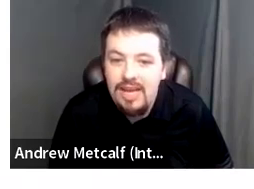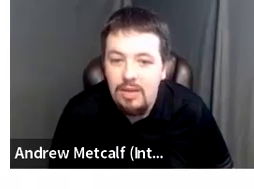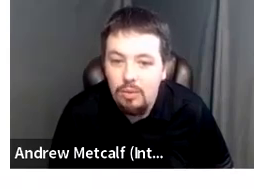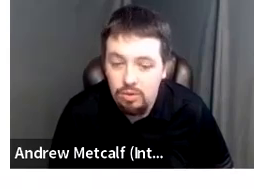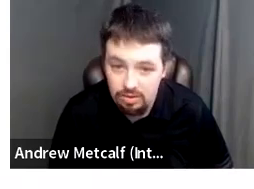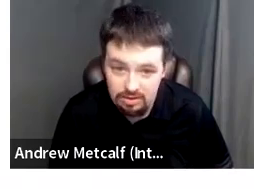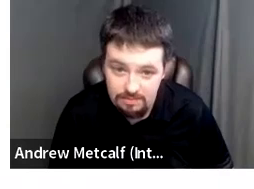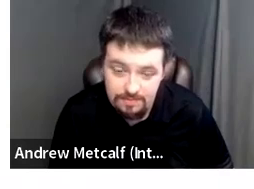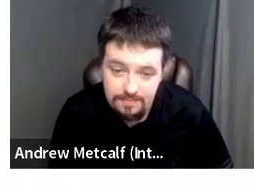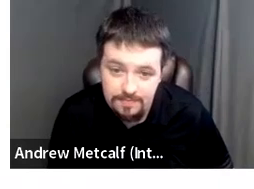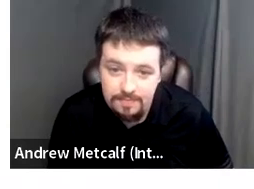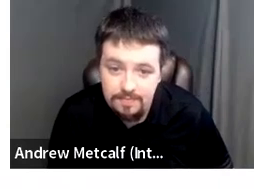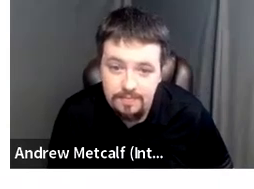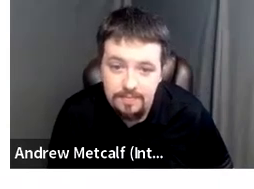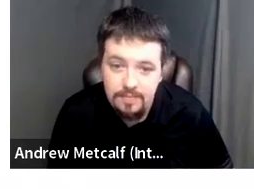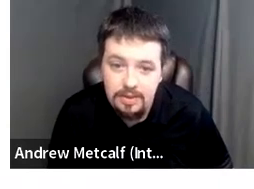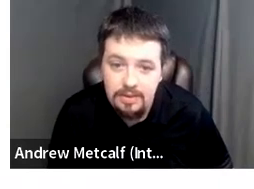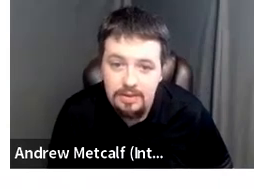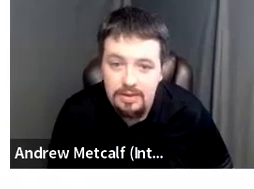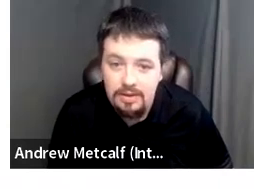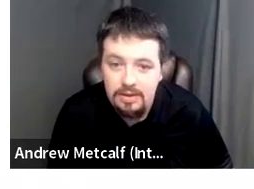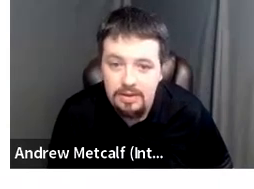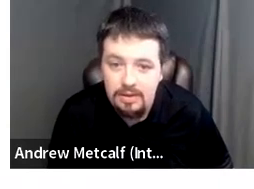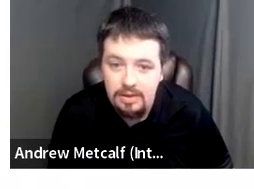university in the world.